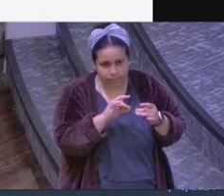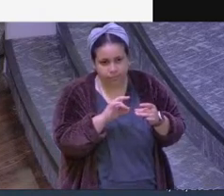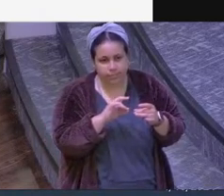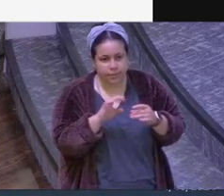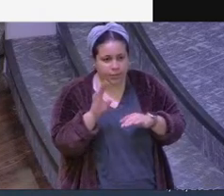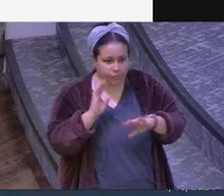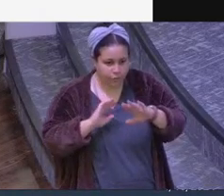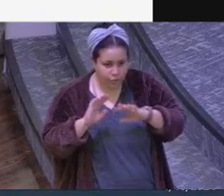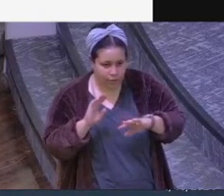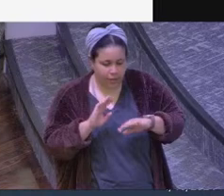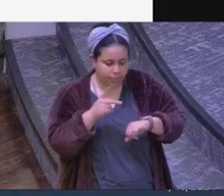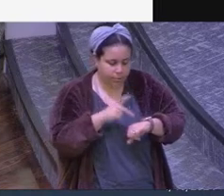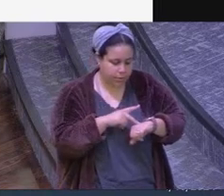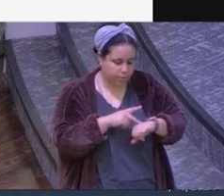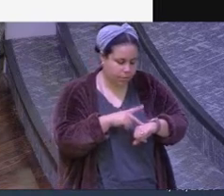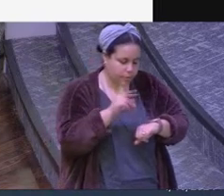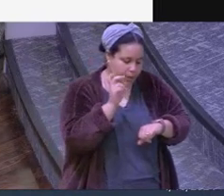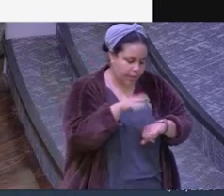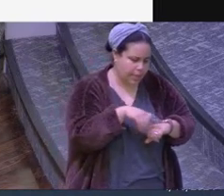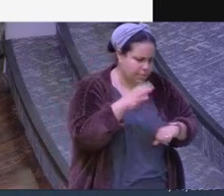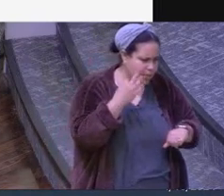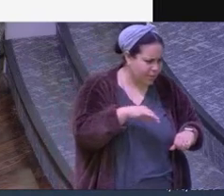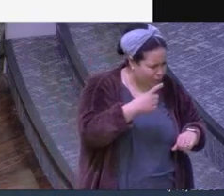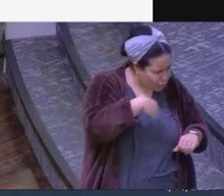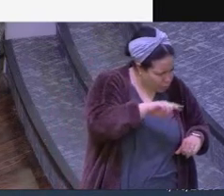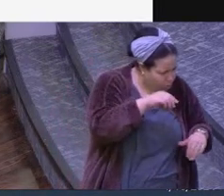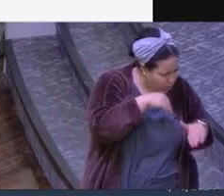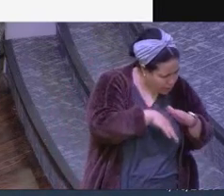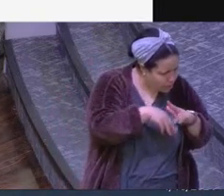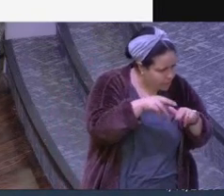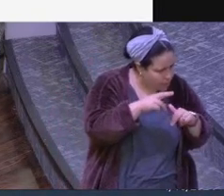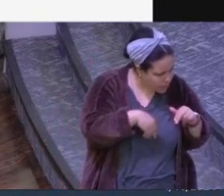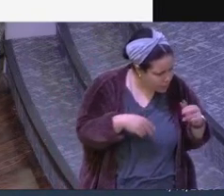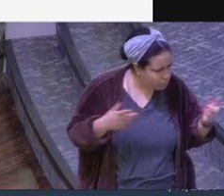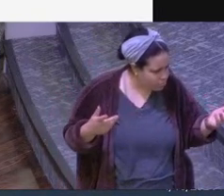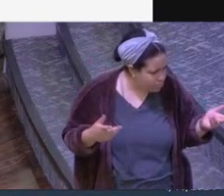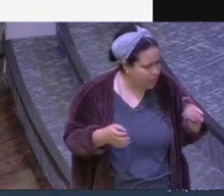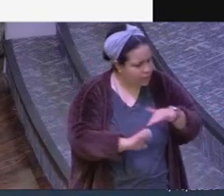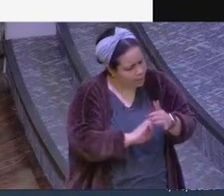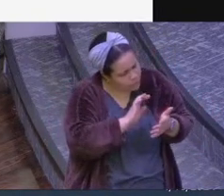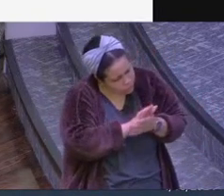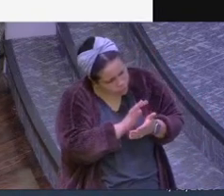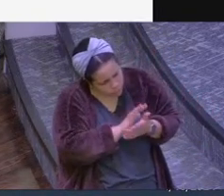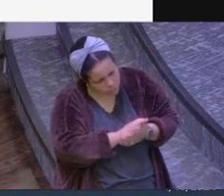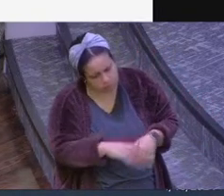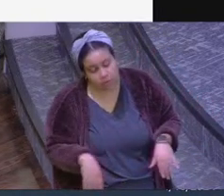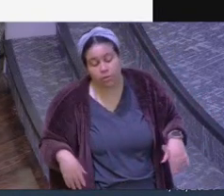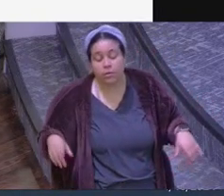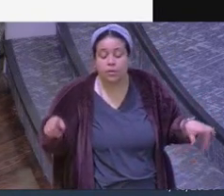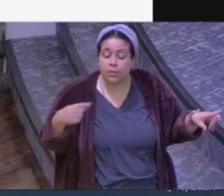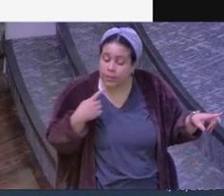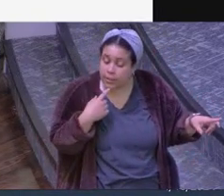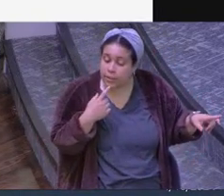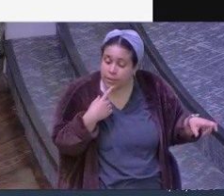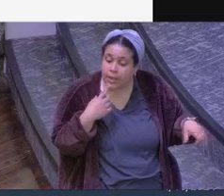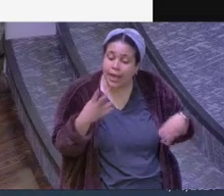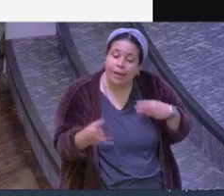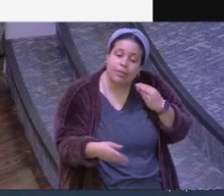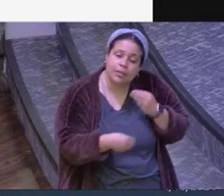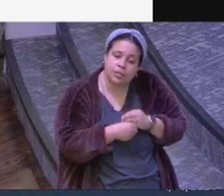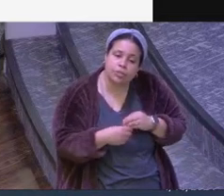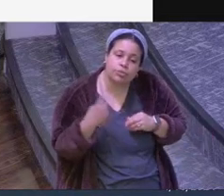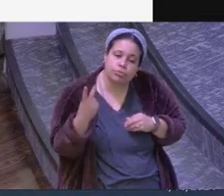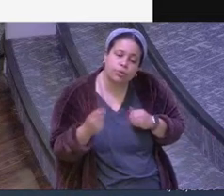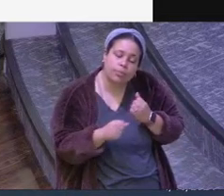went back to our principals and said, what would really benefit y'all in the building at elementary school? And they said they'd rather have just two additional parapros that they could